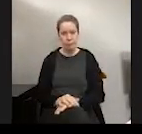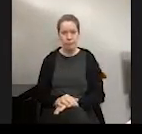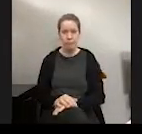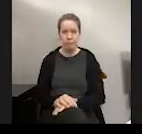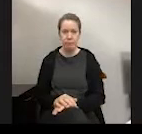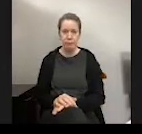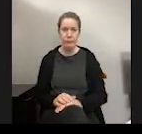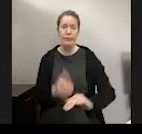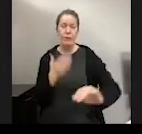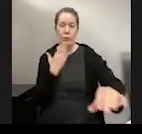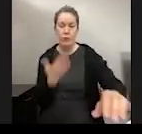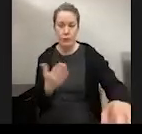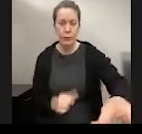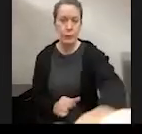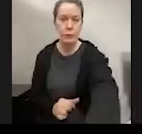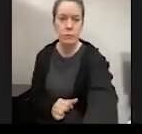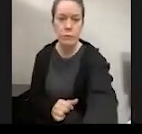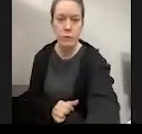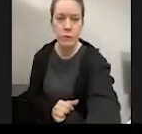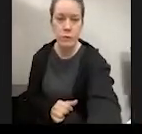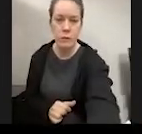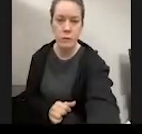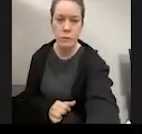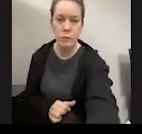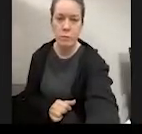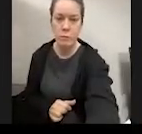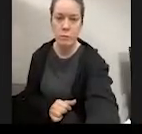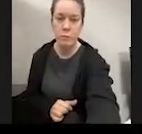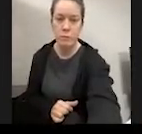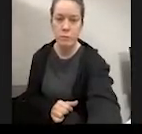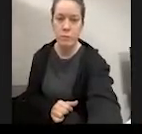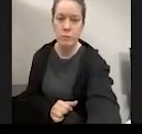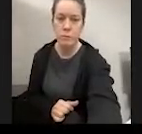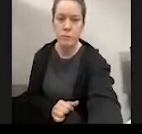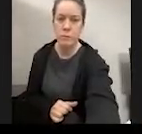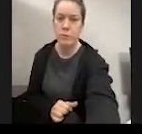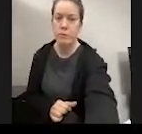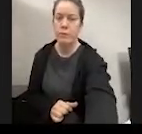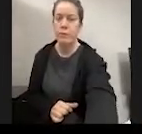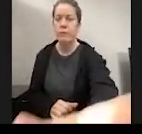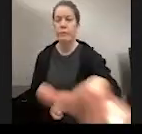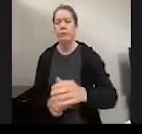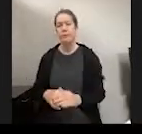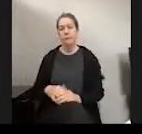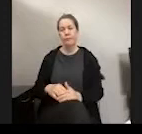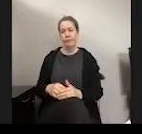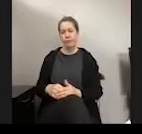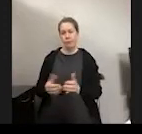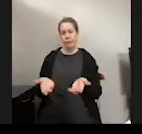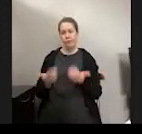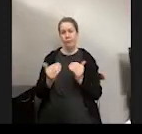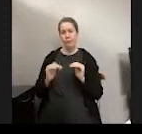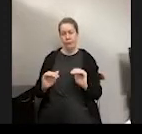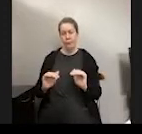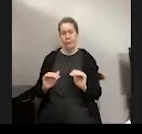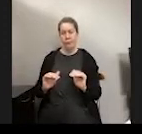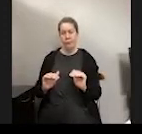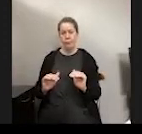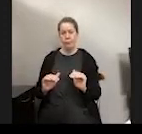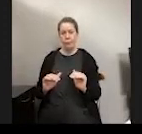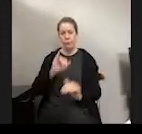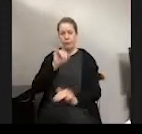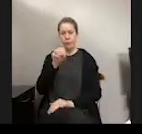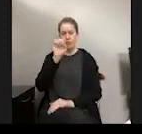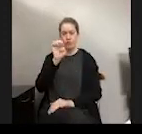And next, we have Joe Sellors, who is the project lead for Artworks TO, Toronto's Year of Public Art 2021. Joe is committed